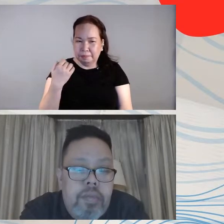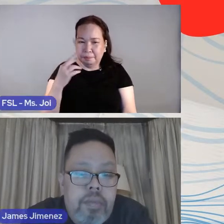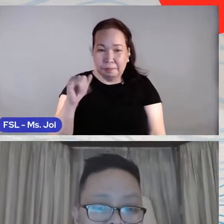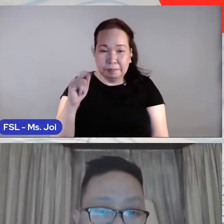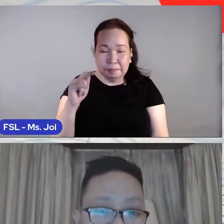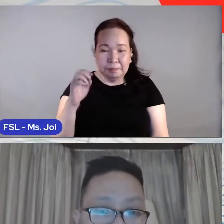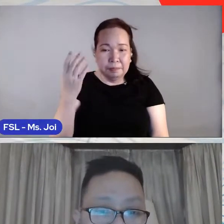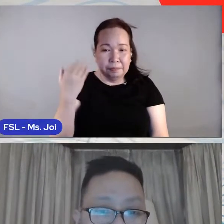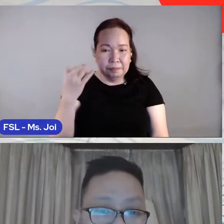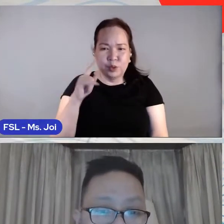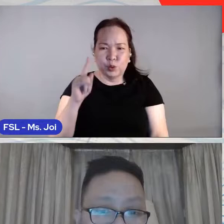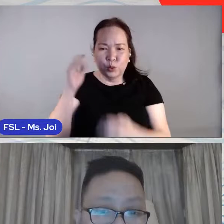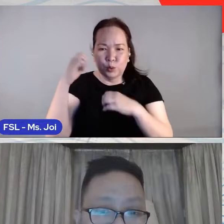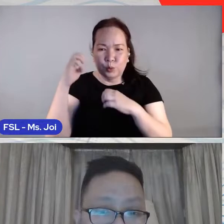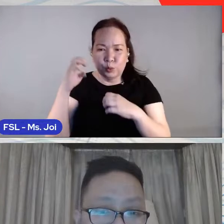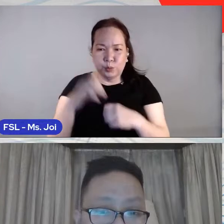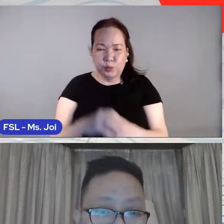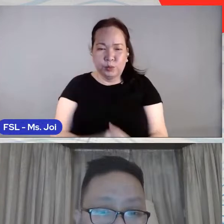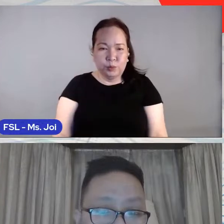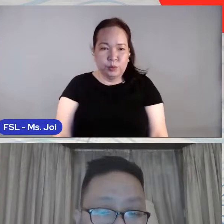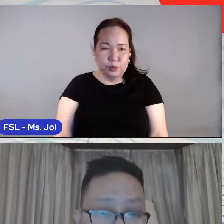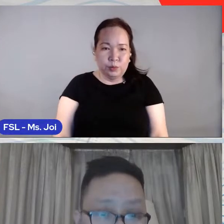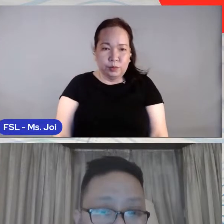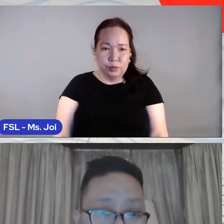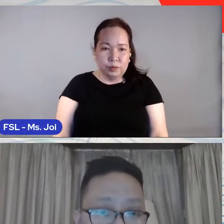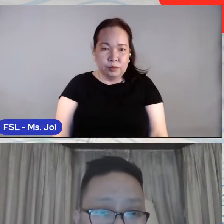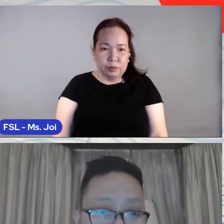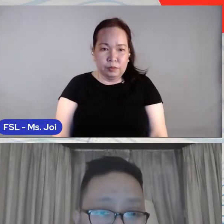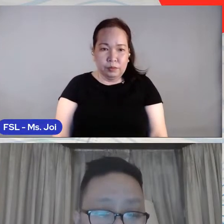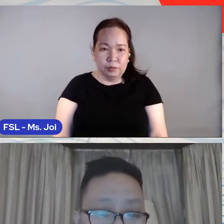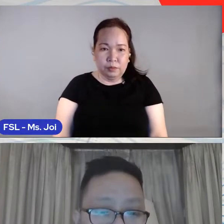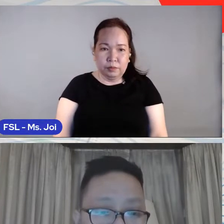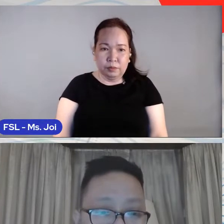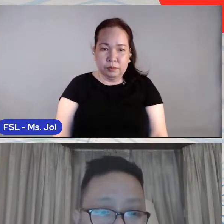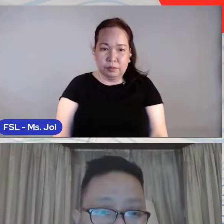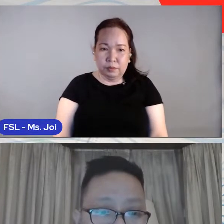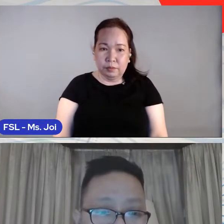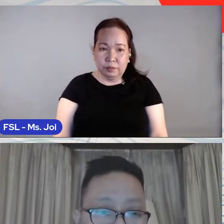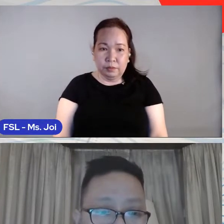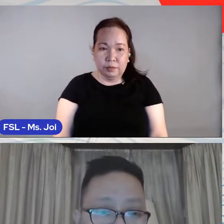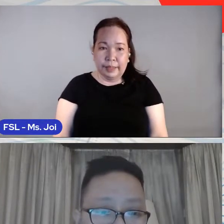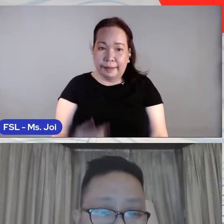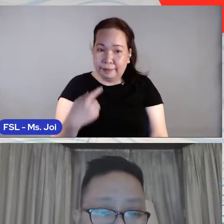po for the RMA this year given yung